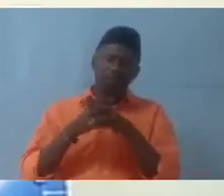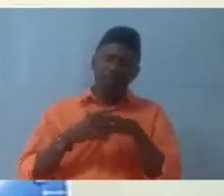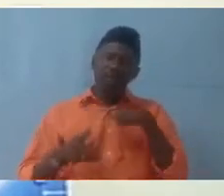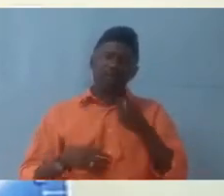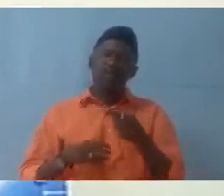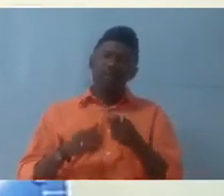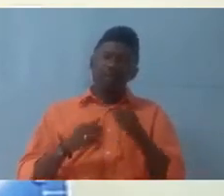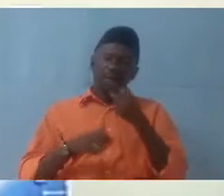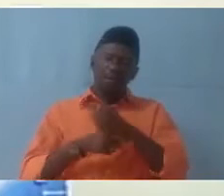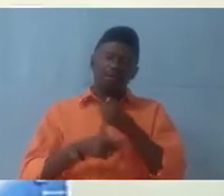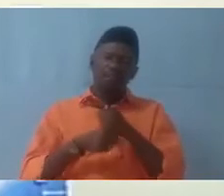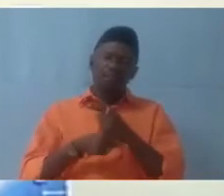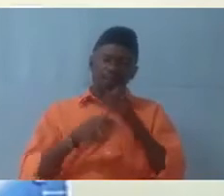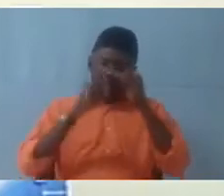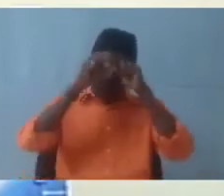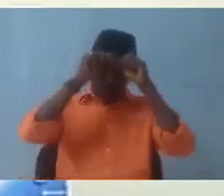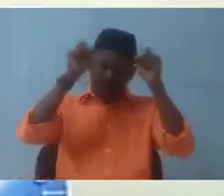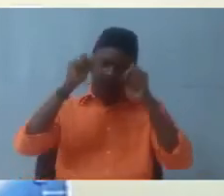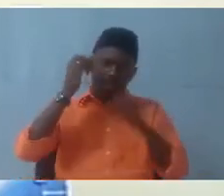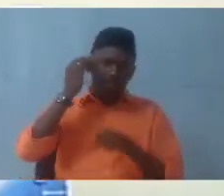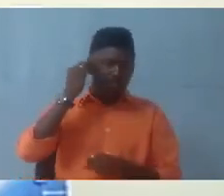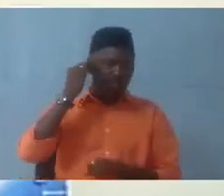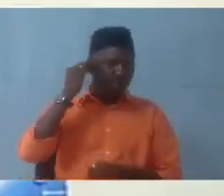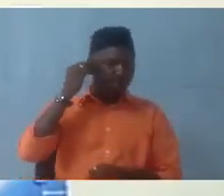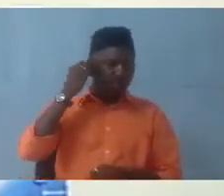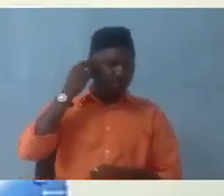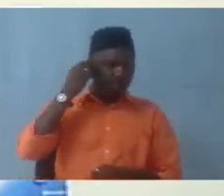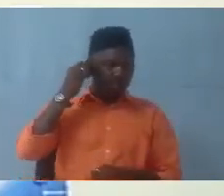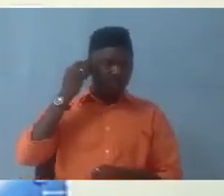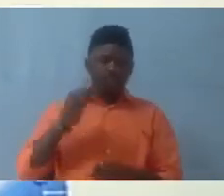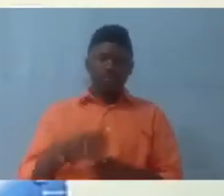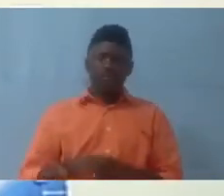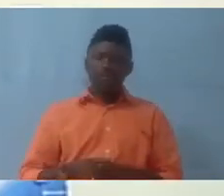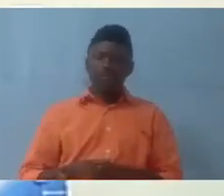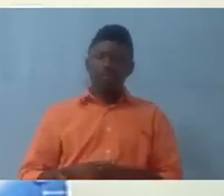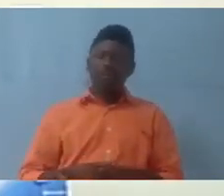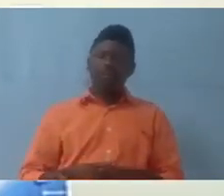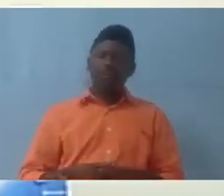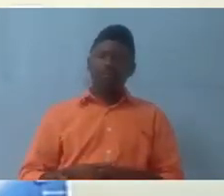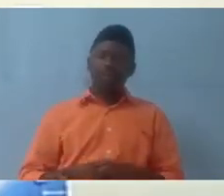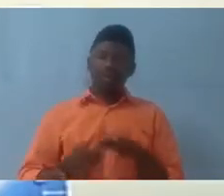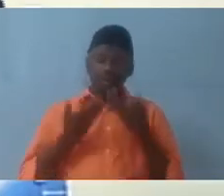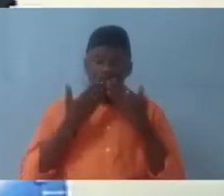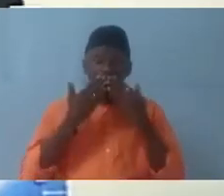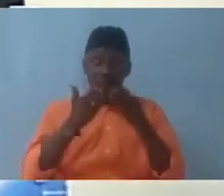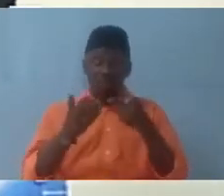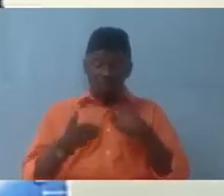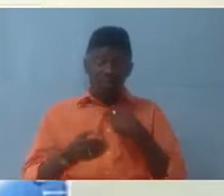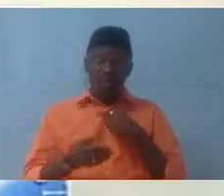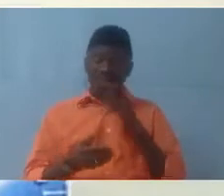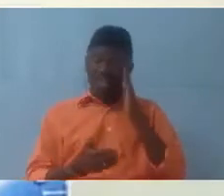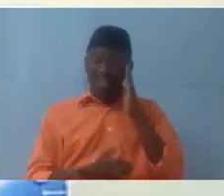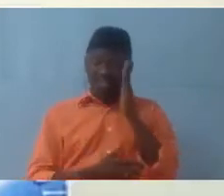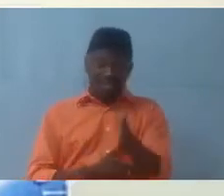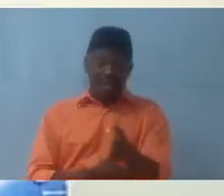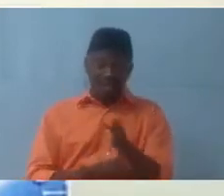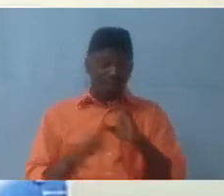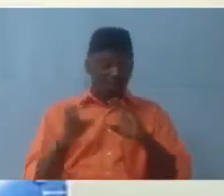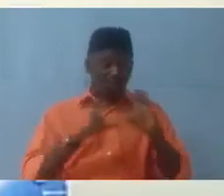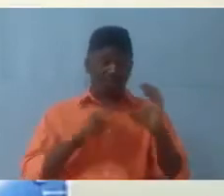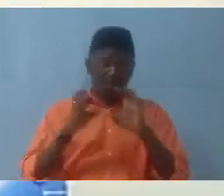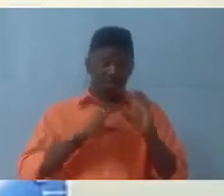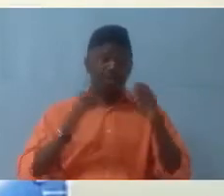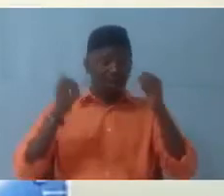So he wrote an opinion, and well, he informed me directly. So this is a direct conversation.